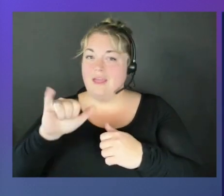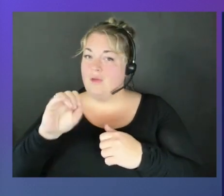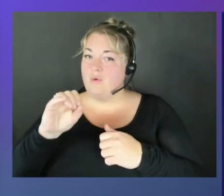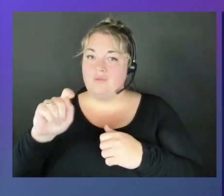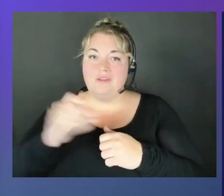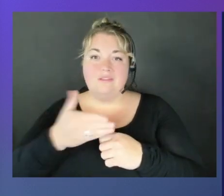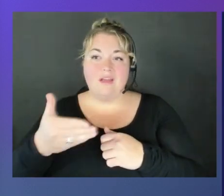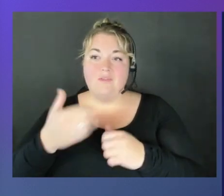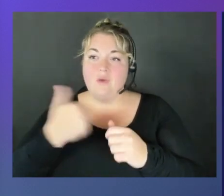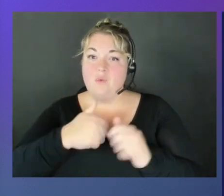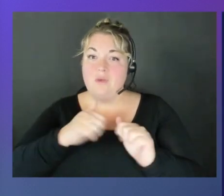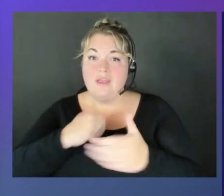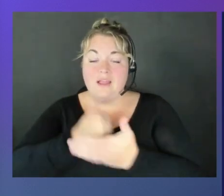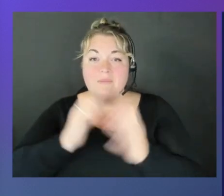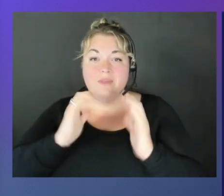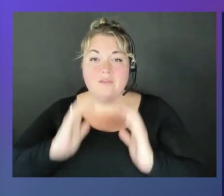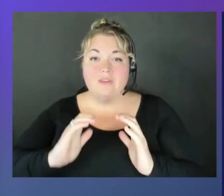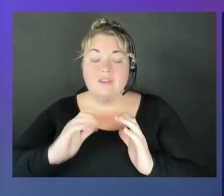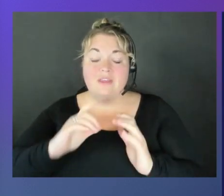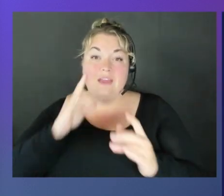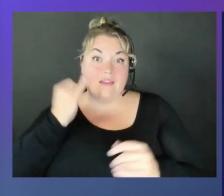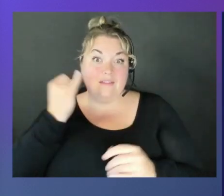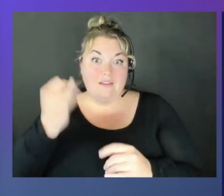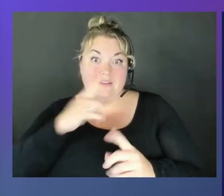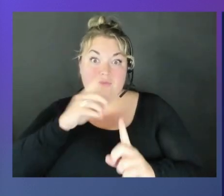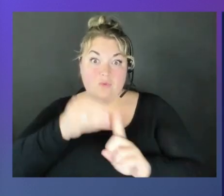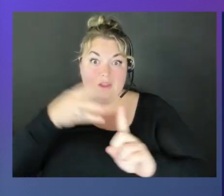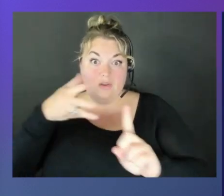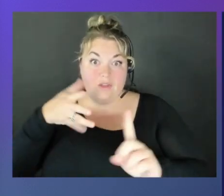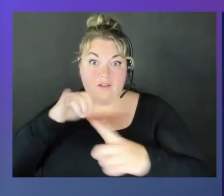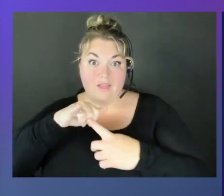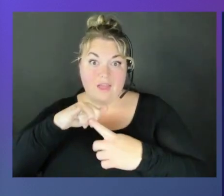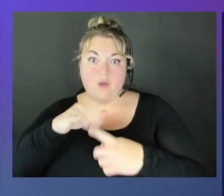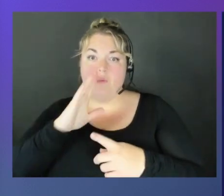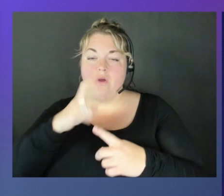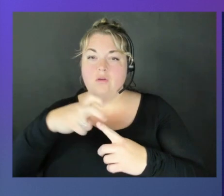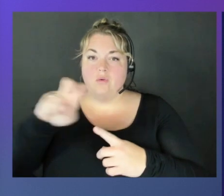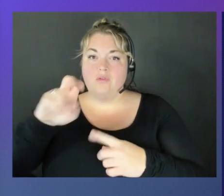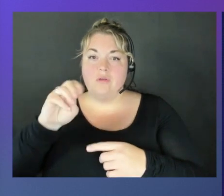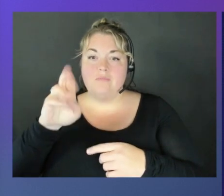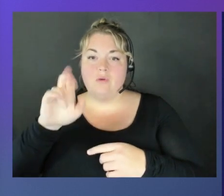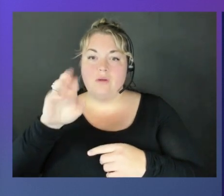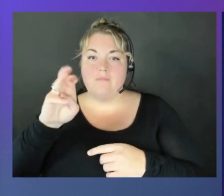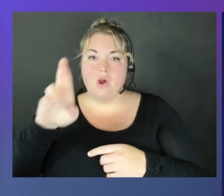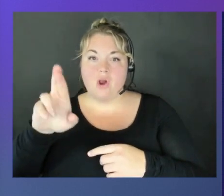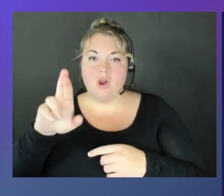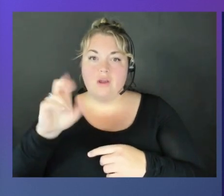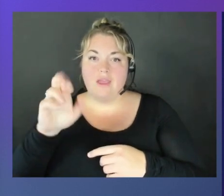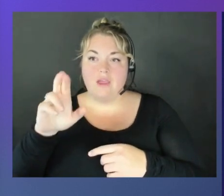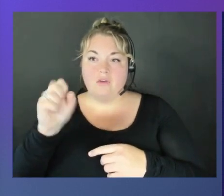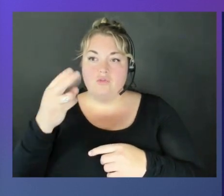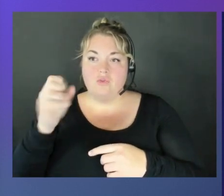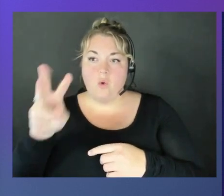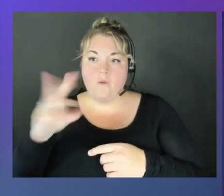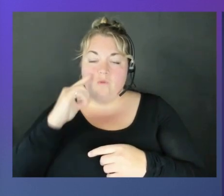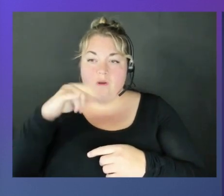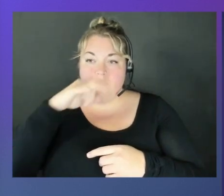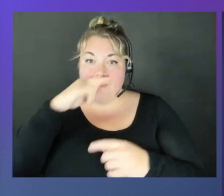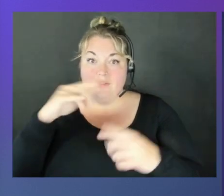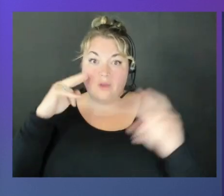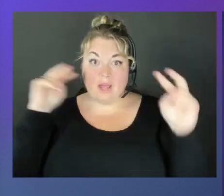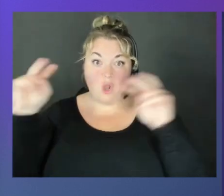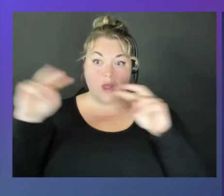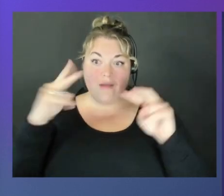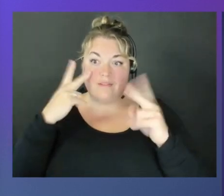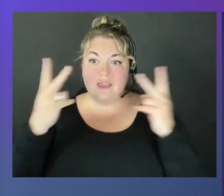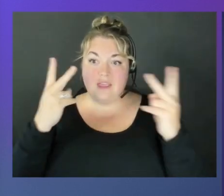customers with. Yeah. And the idea is to iterate on this. This is going to go to the Miramar Air Show in a couple of weeks for the kids to take a look at it and see what's possible.